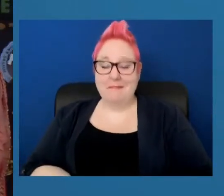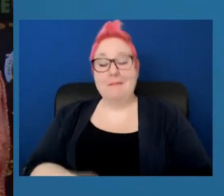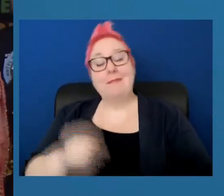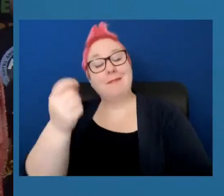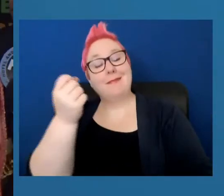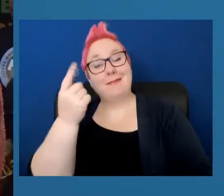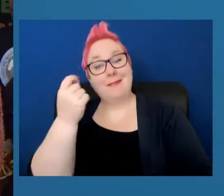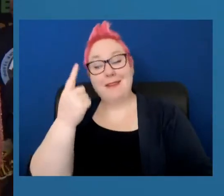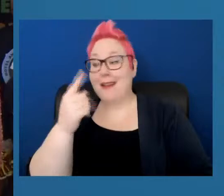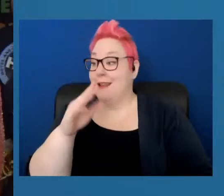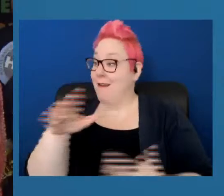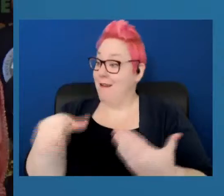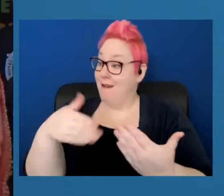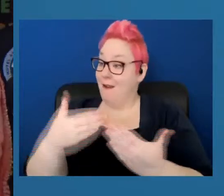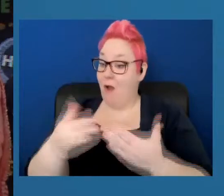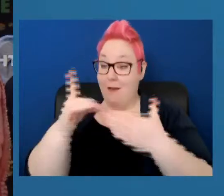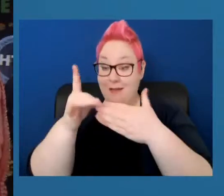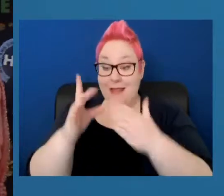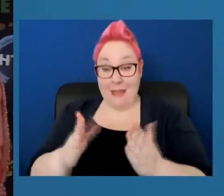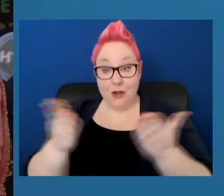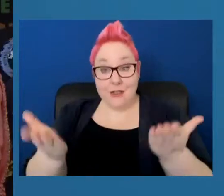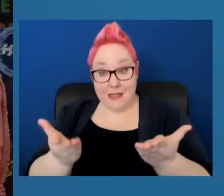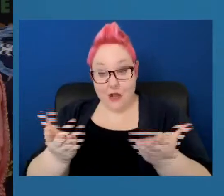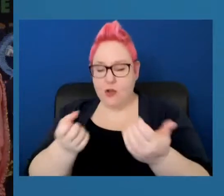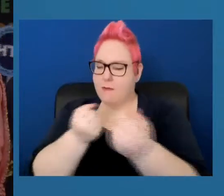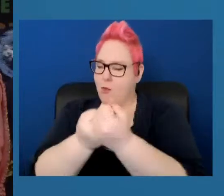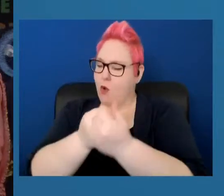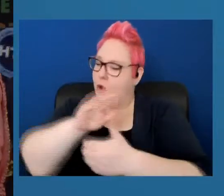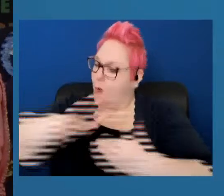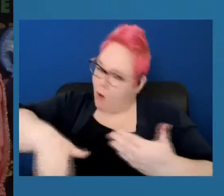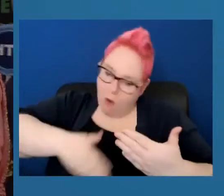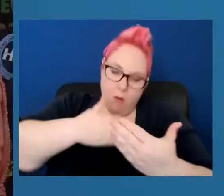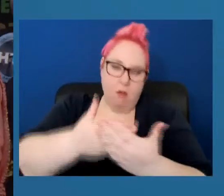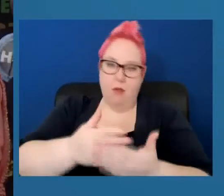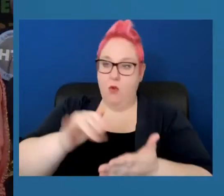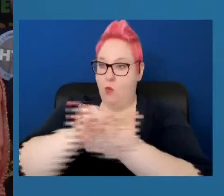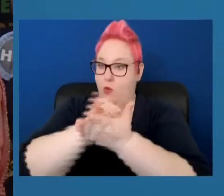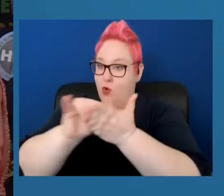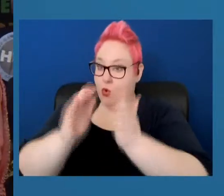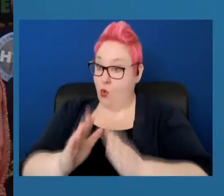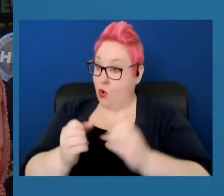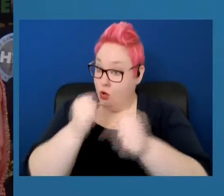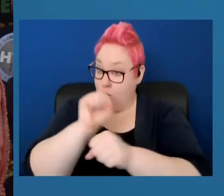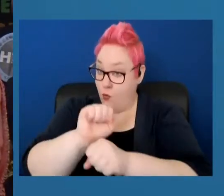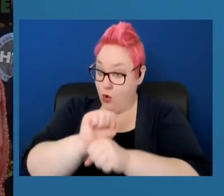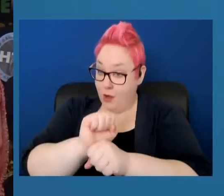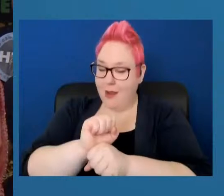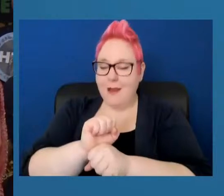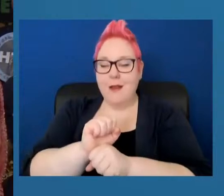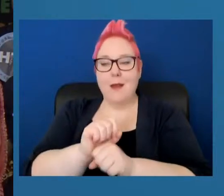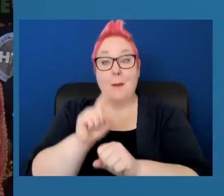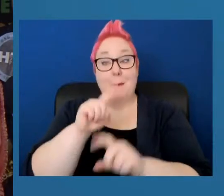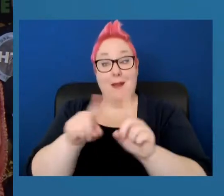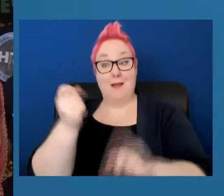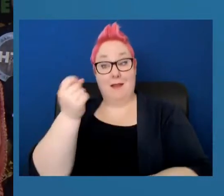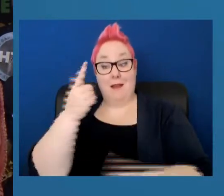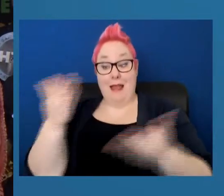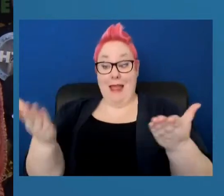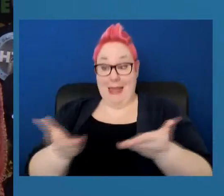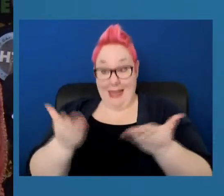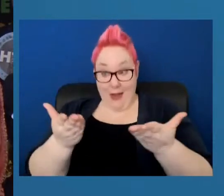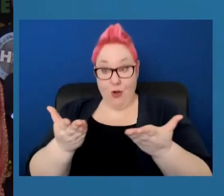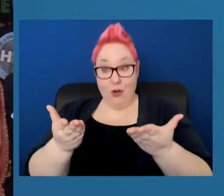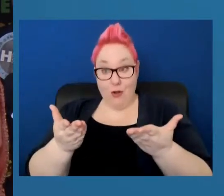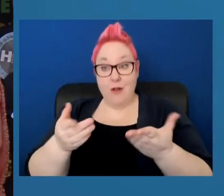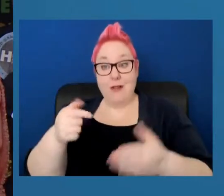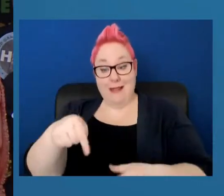leaders here certainly stand with all working New Yorkers, no one in this room should have any doubt that they stand with you in